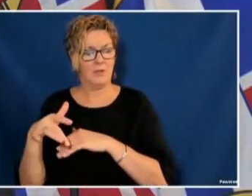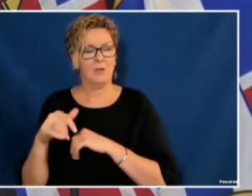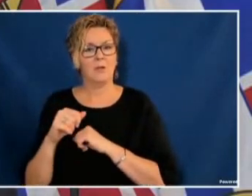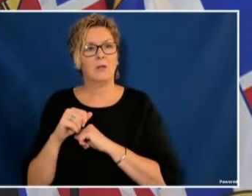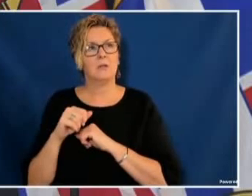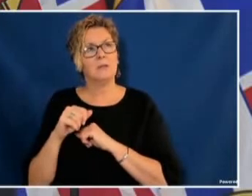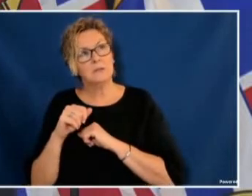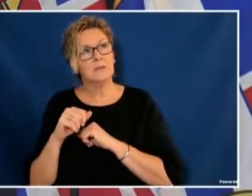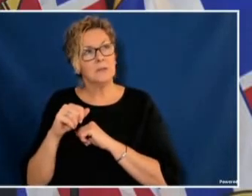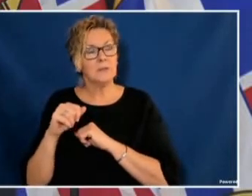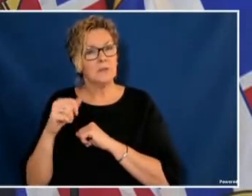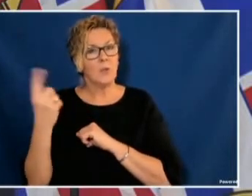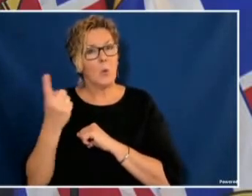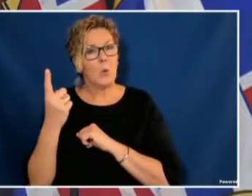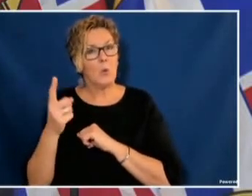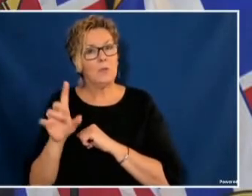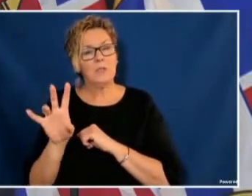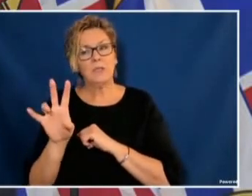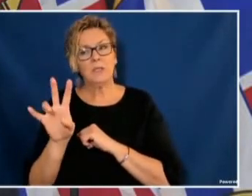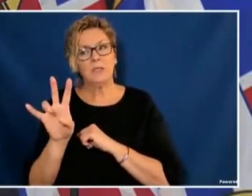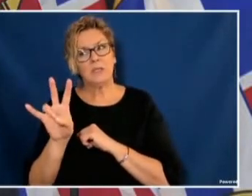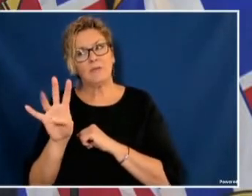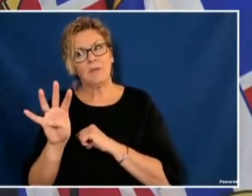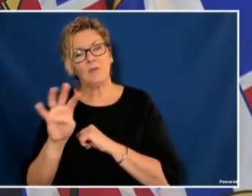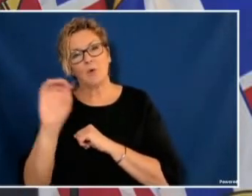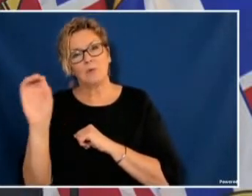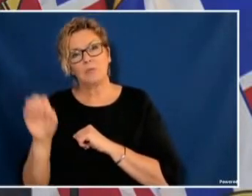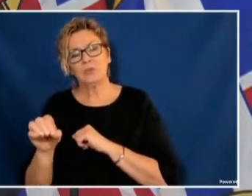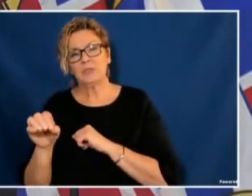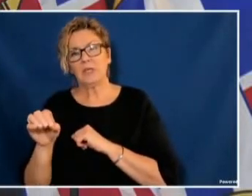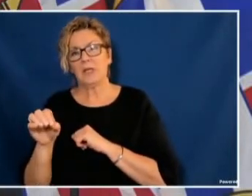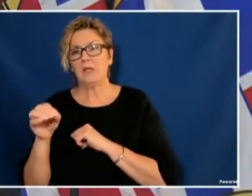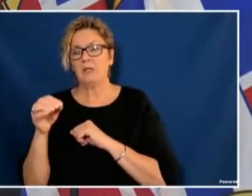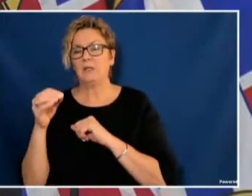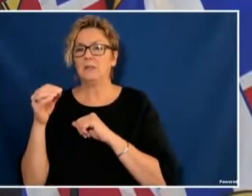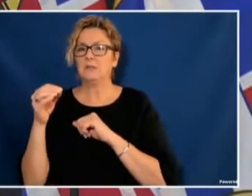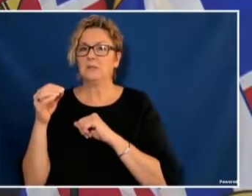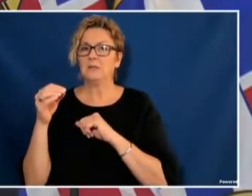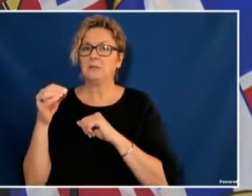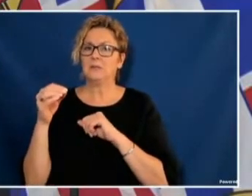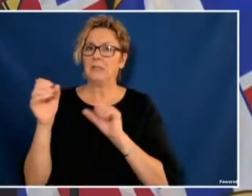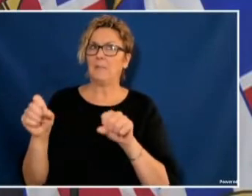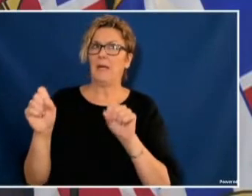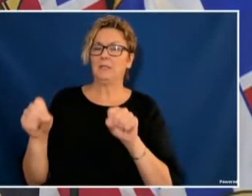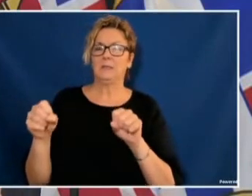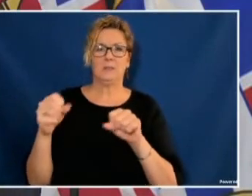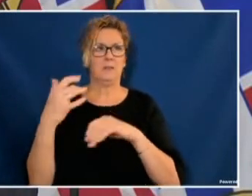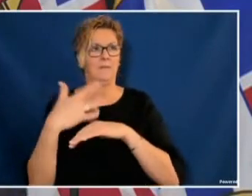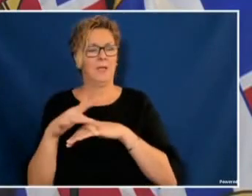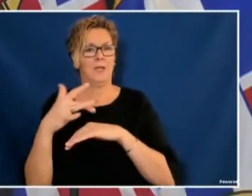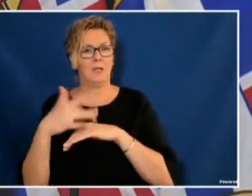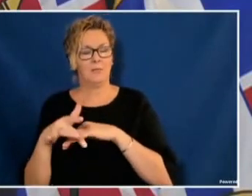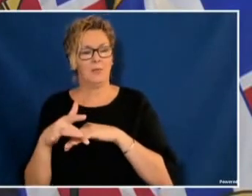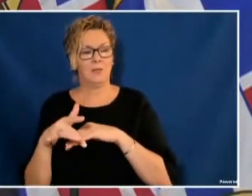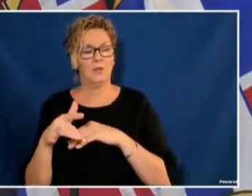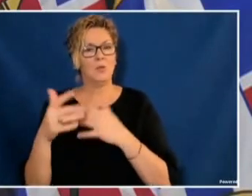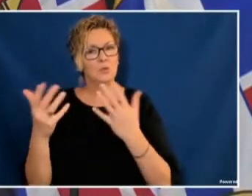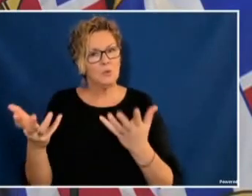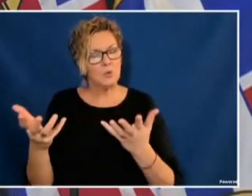encourage people to take those steps right now, especially through December 7th, 1 week from today, when those new